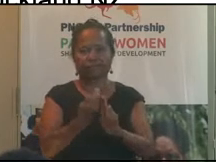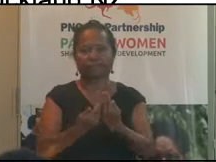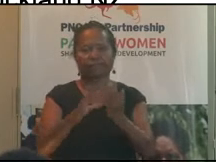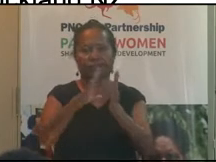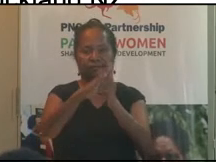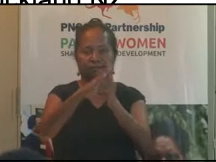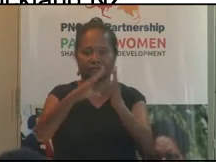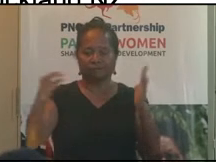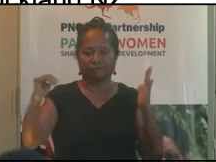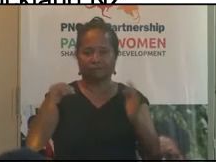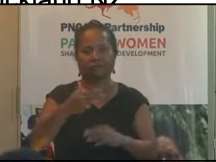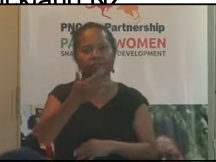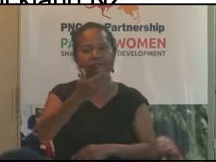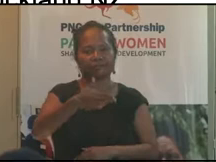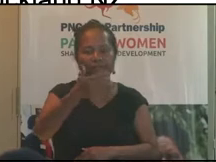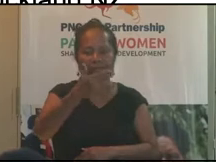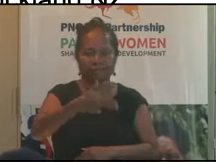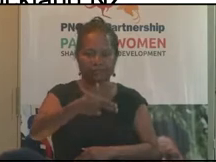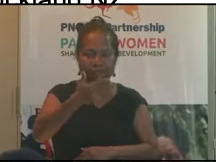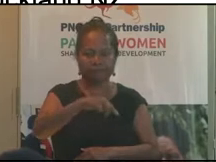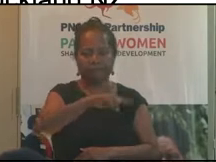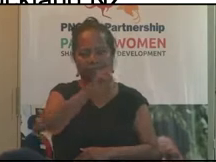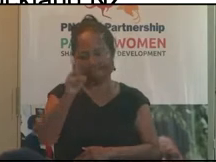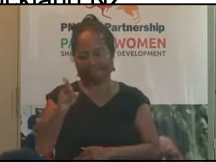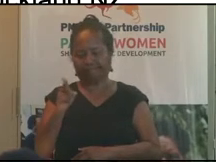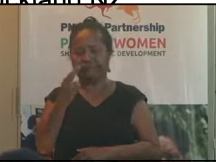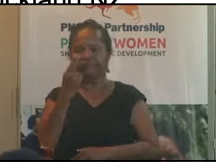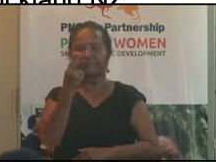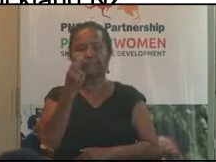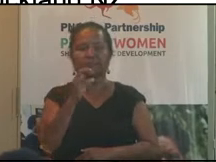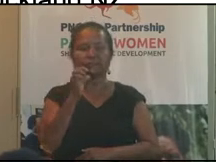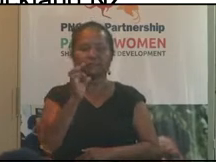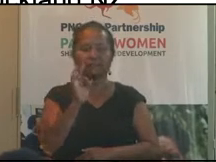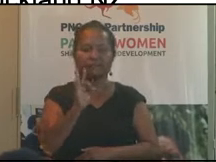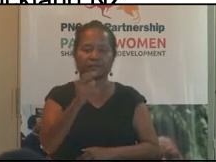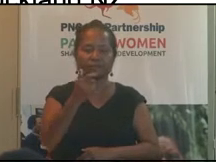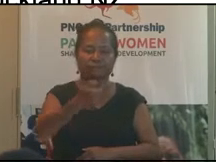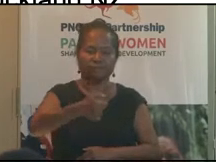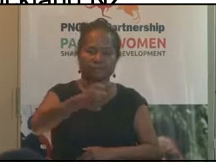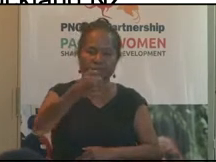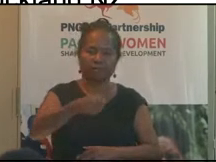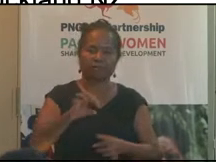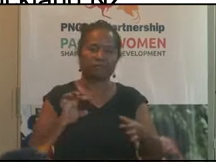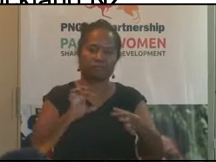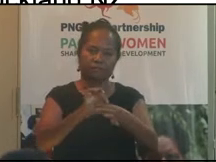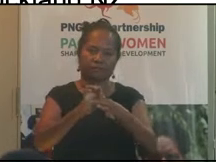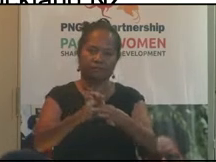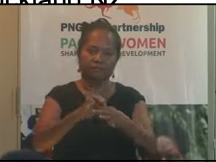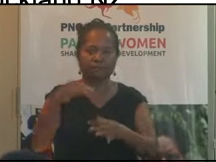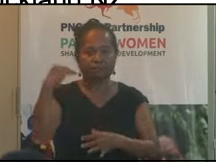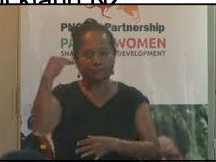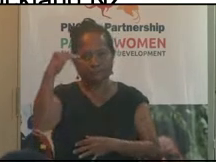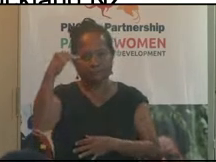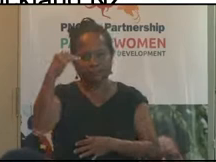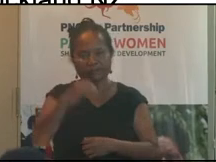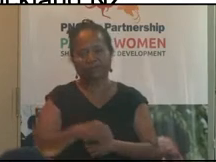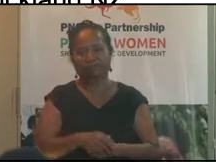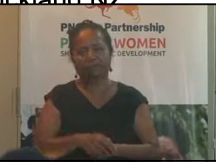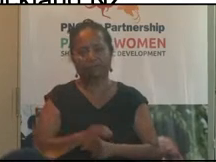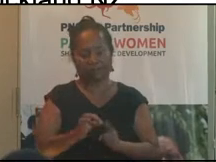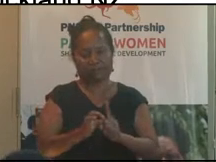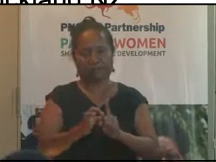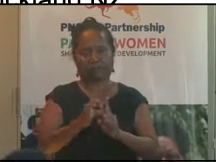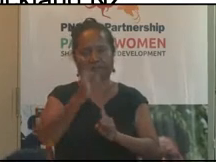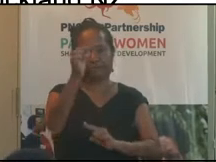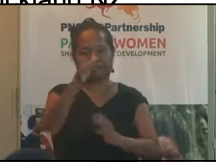from 1989 to 2006. He then joined the National Research Institute as a senior research fellow with the Politics